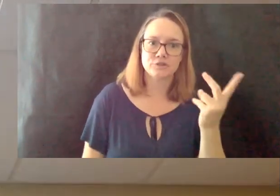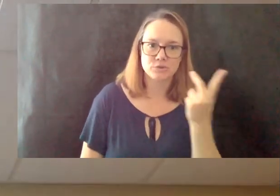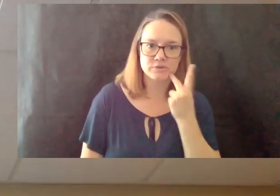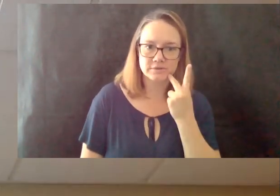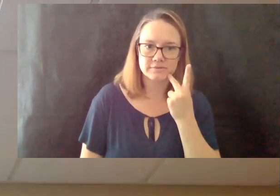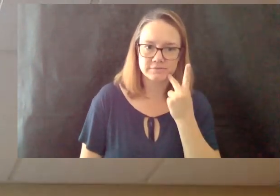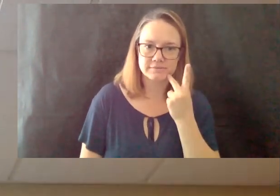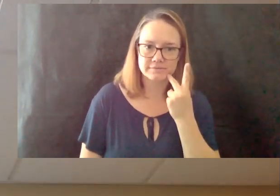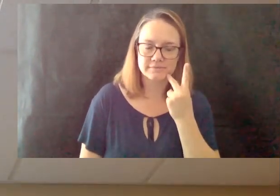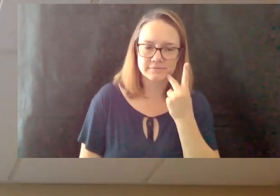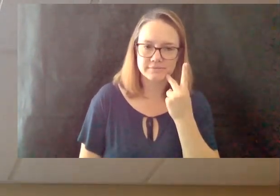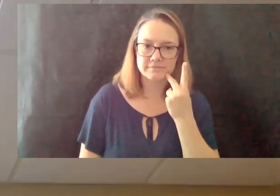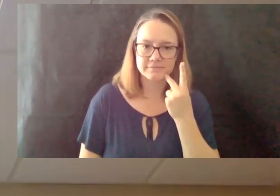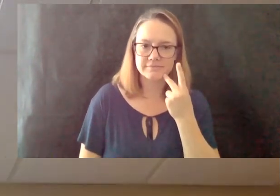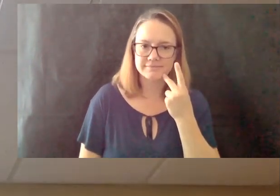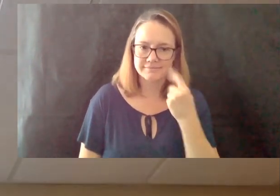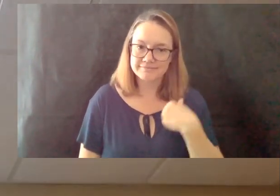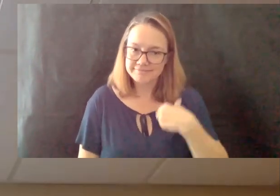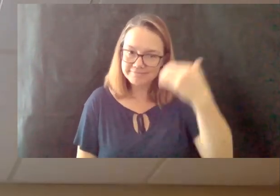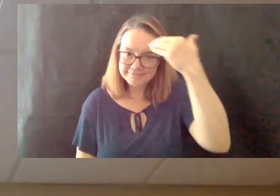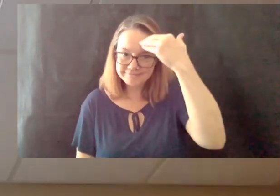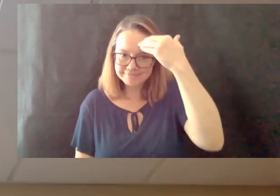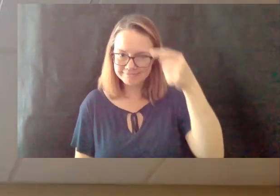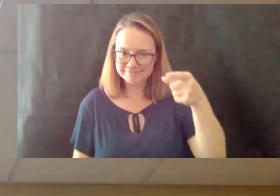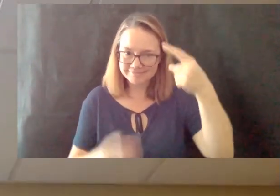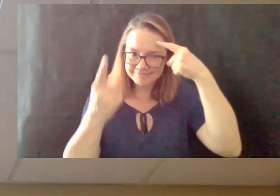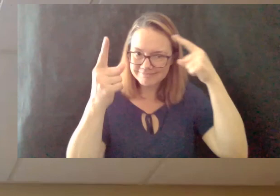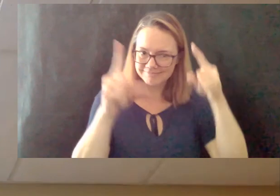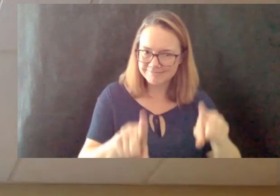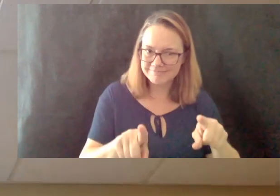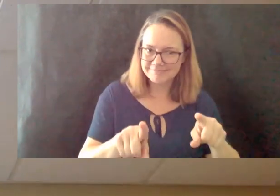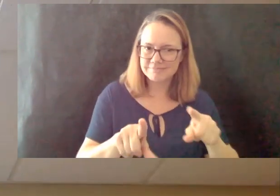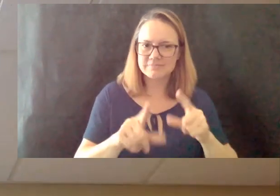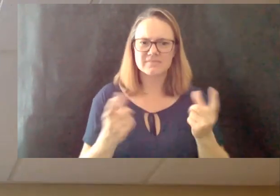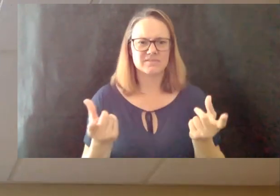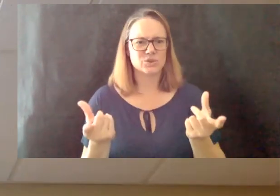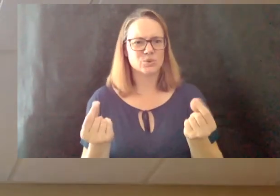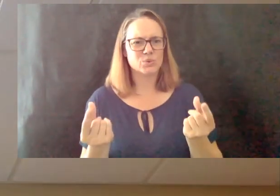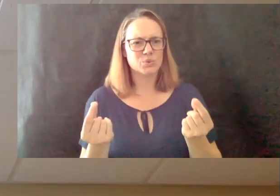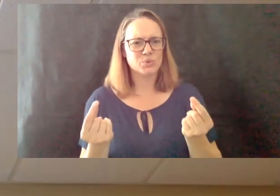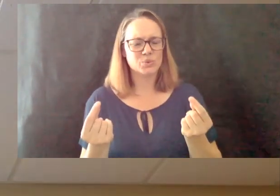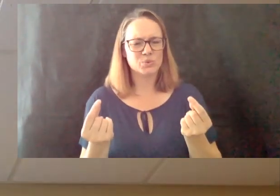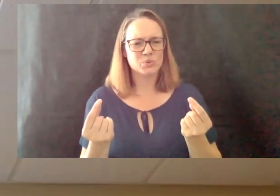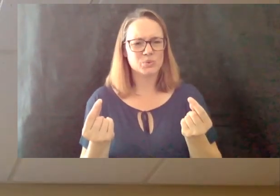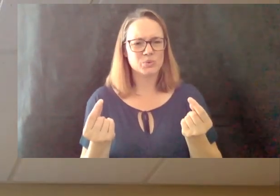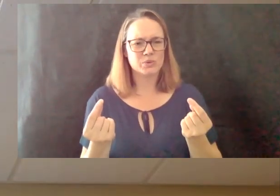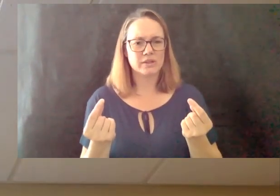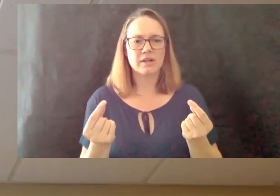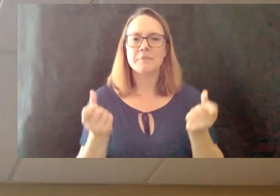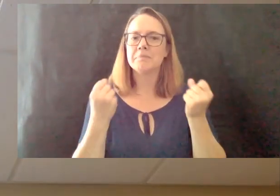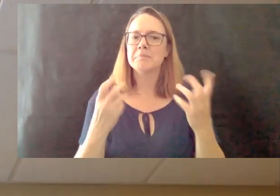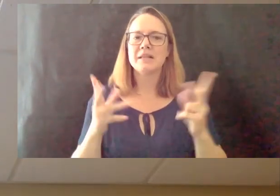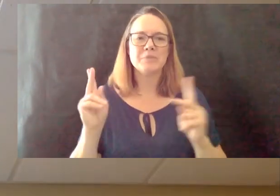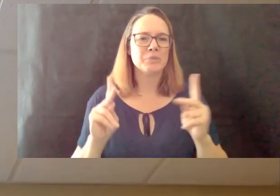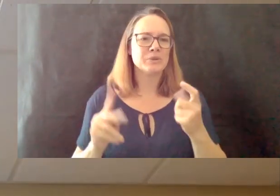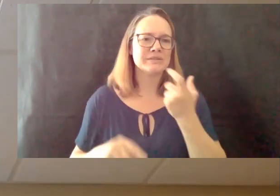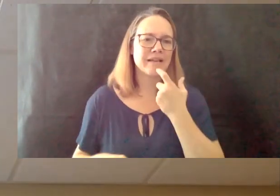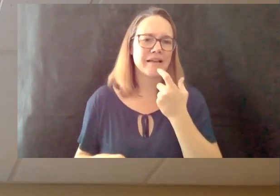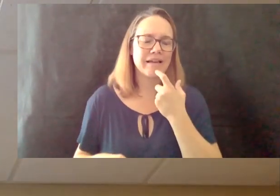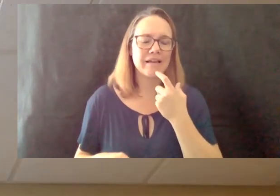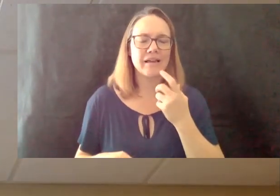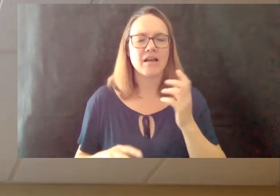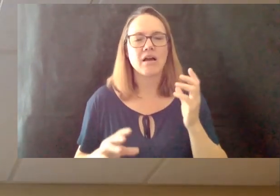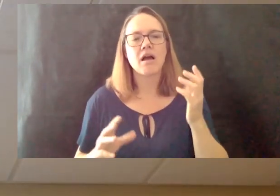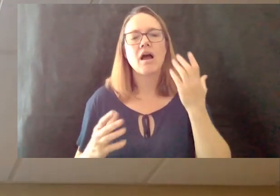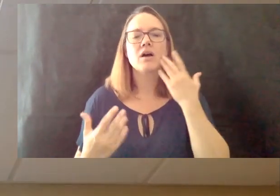We know that. I know that. I'm sure you would agree. But what do we do about that? What can we do about that? I